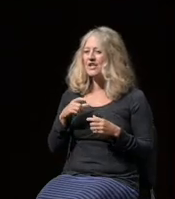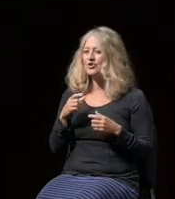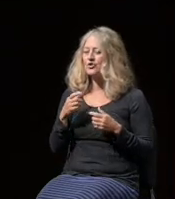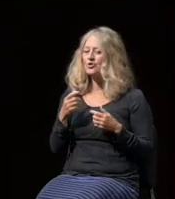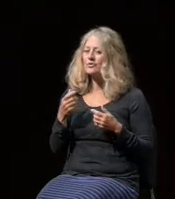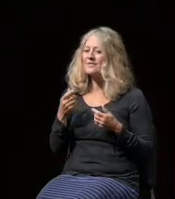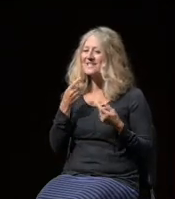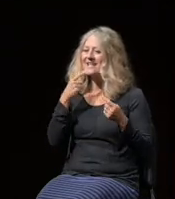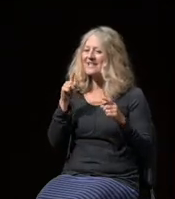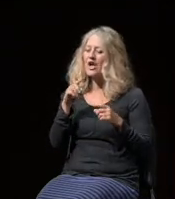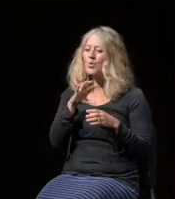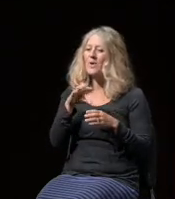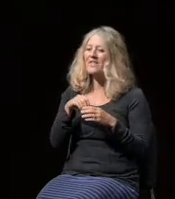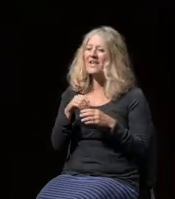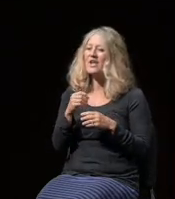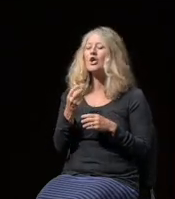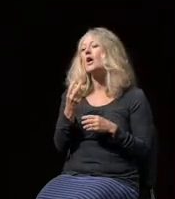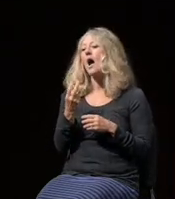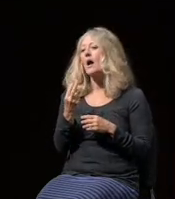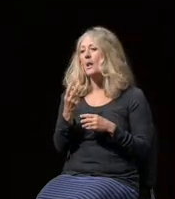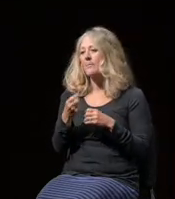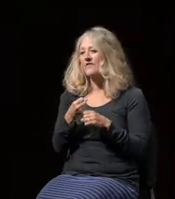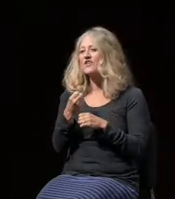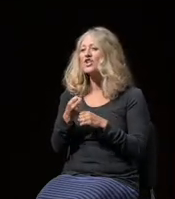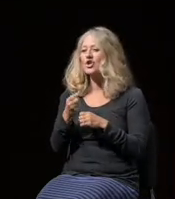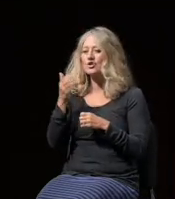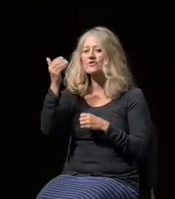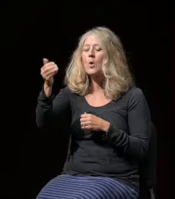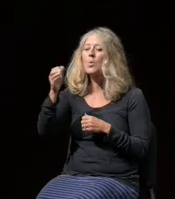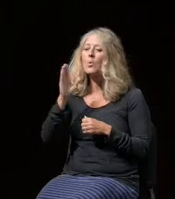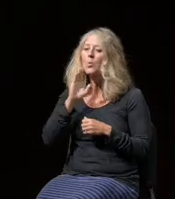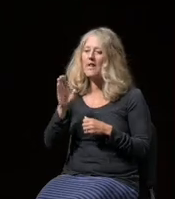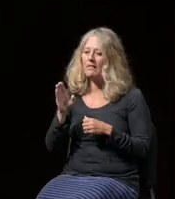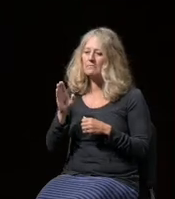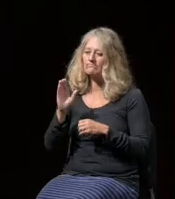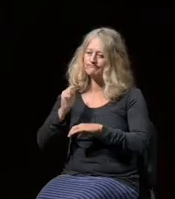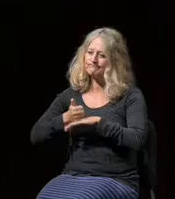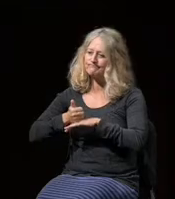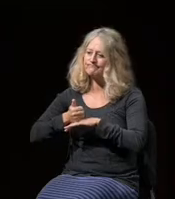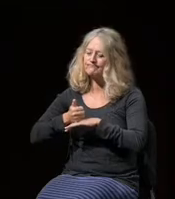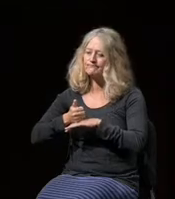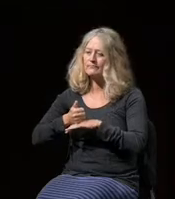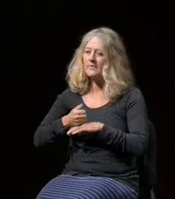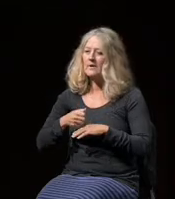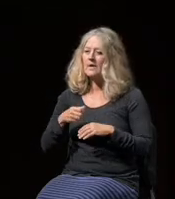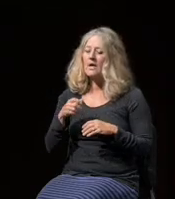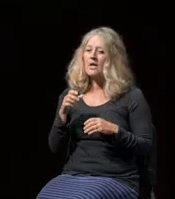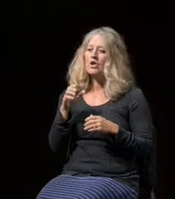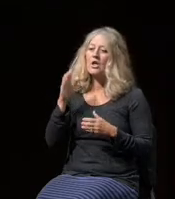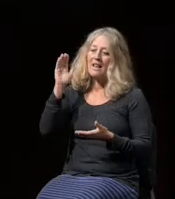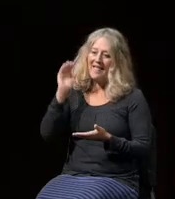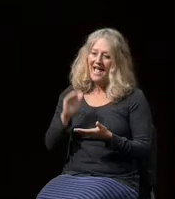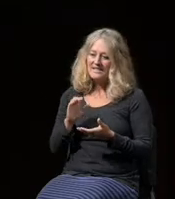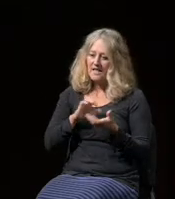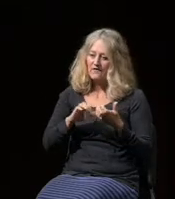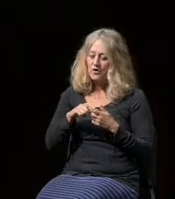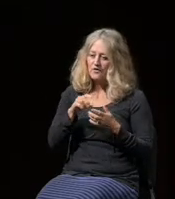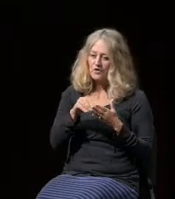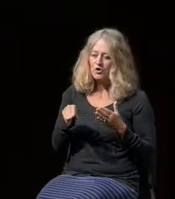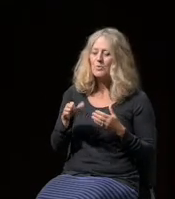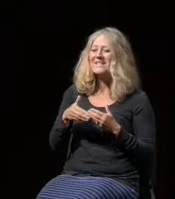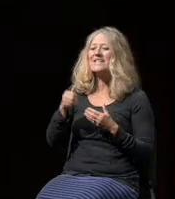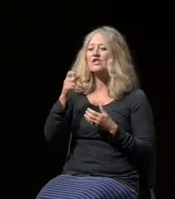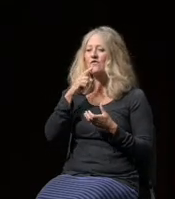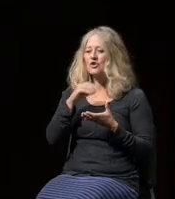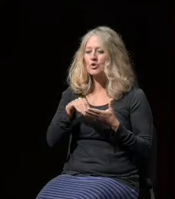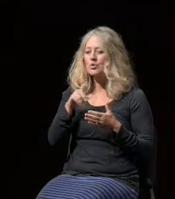within a couple years they will. The intent is to decrease the confusion for students and make it much easier for students